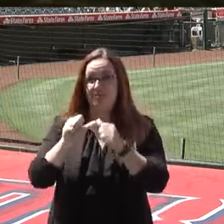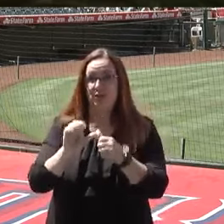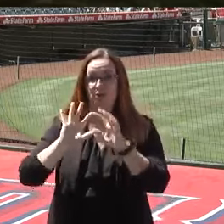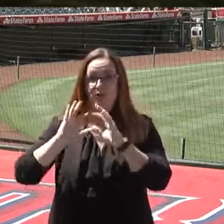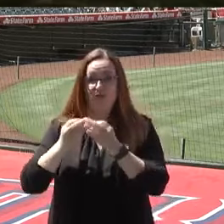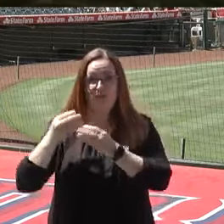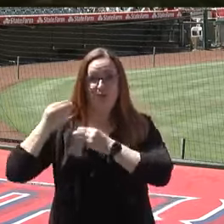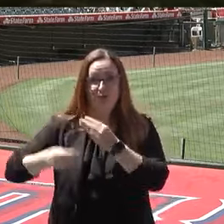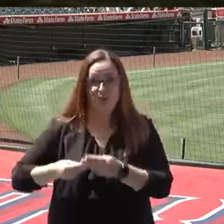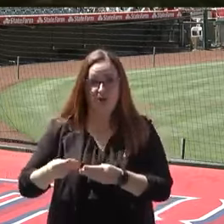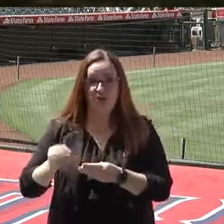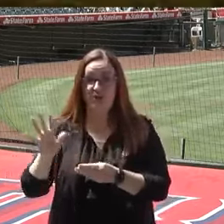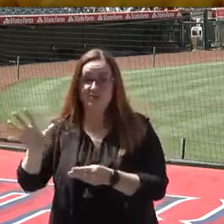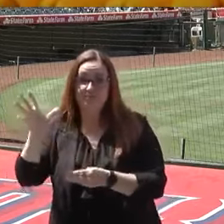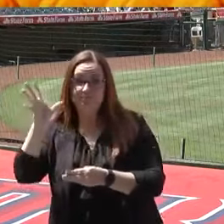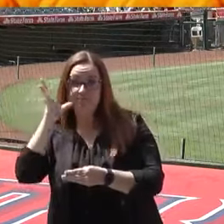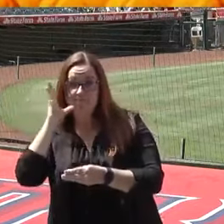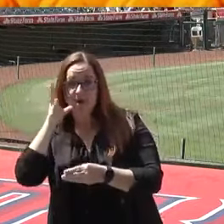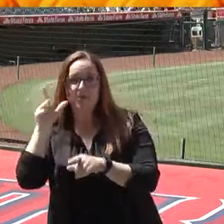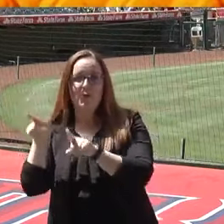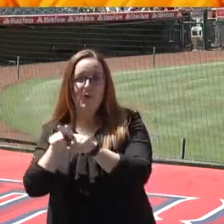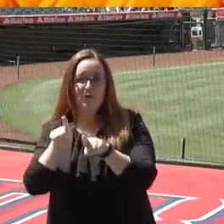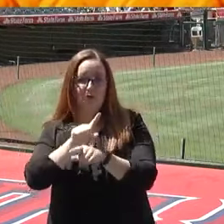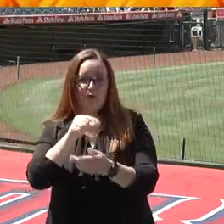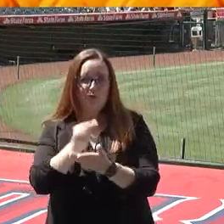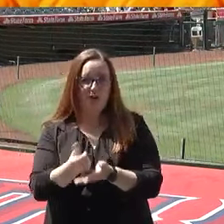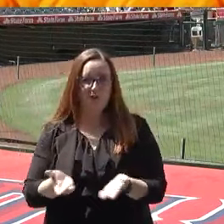Mom Rosie Brubeska is also a Beach alum.